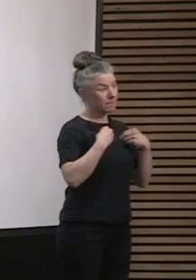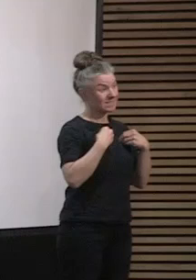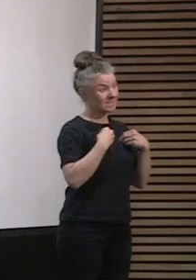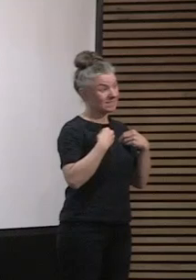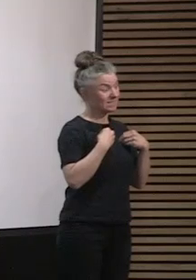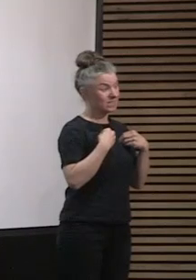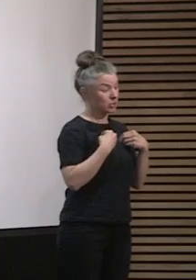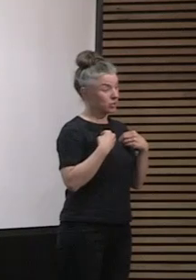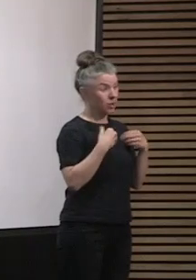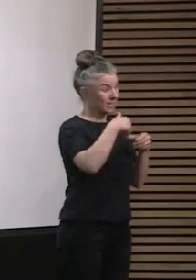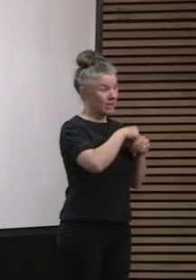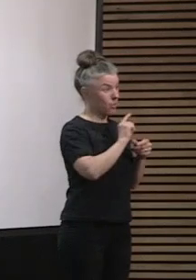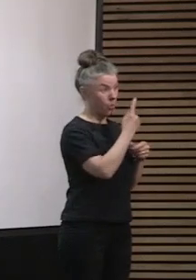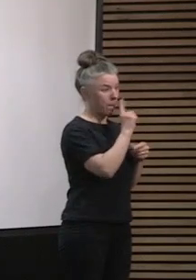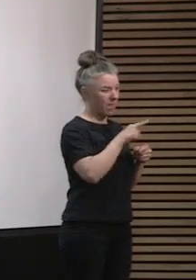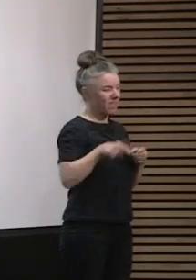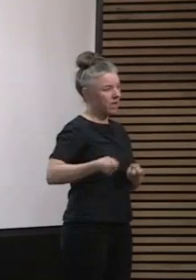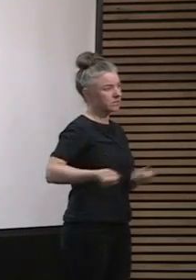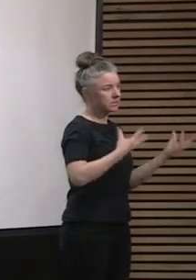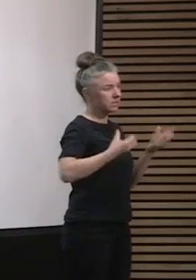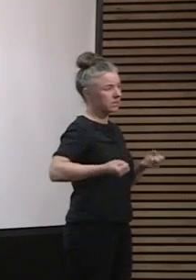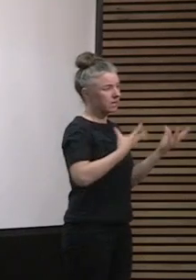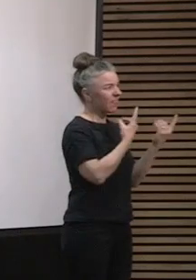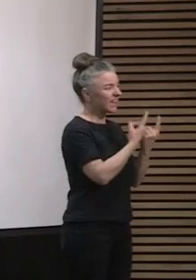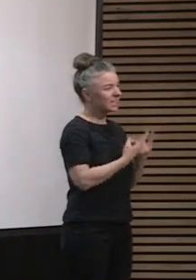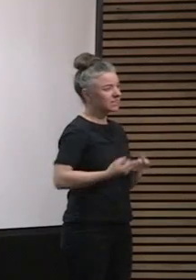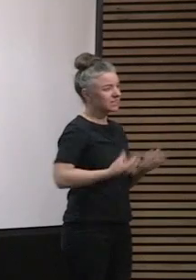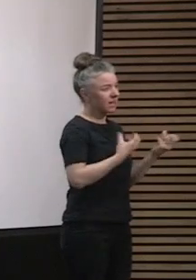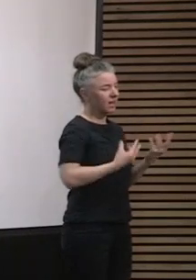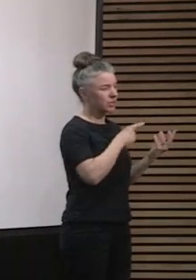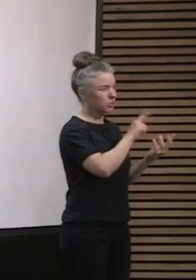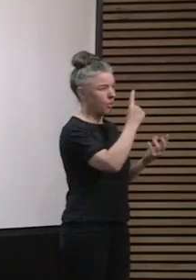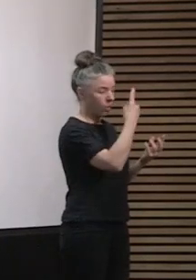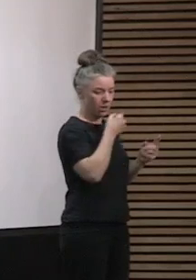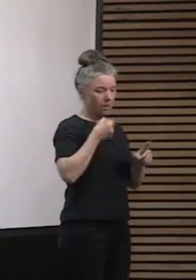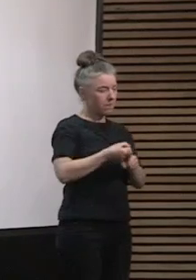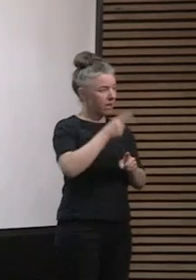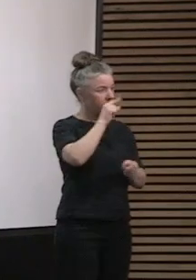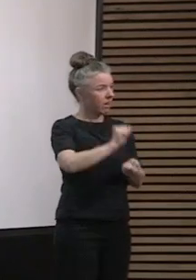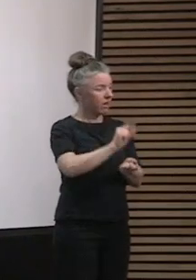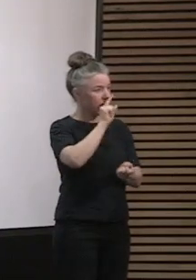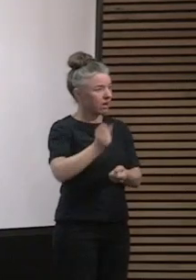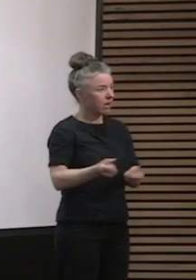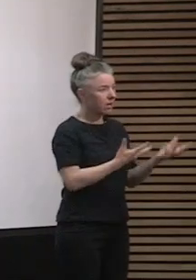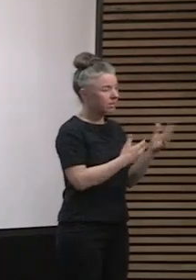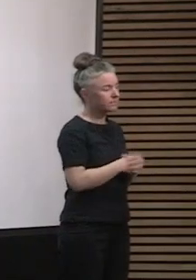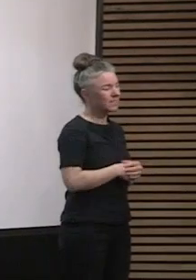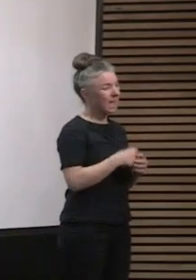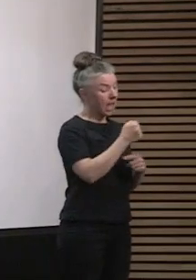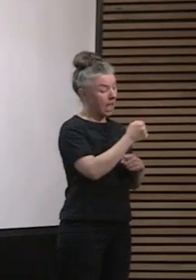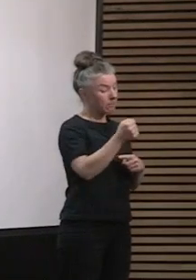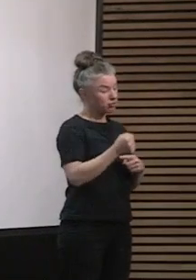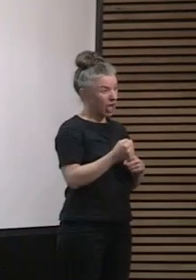that supply into Auckland and the impact that it would have on them. So, administratively, it also would have made it a lot